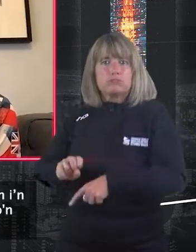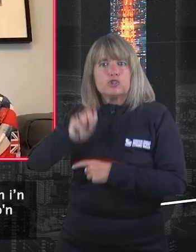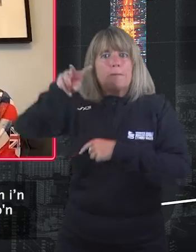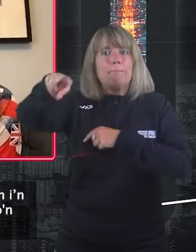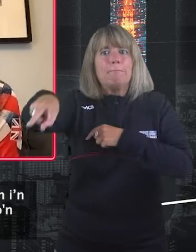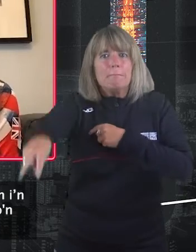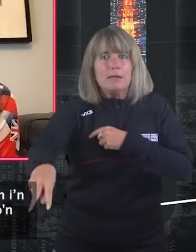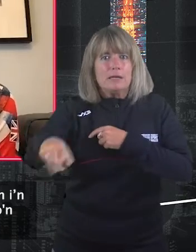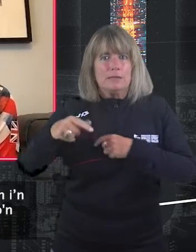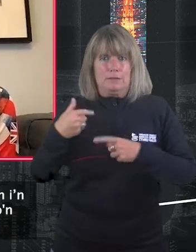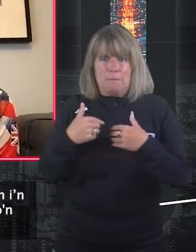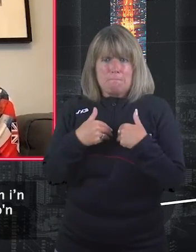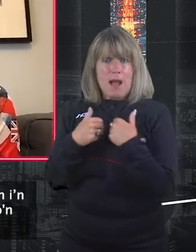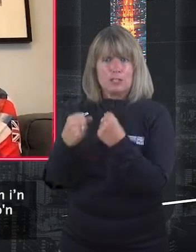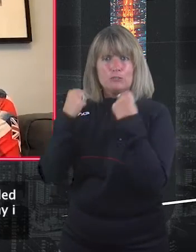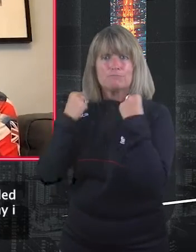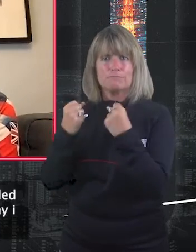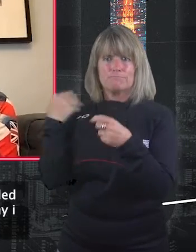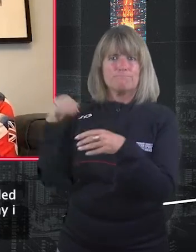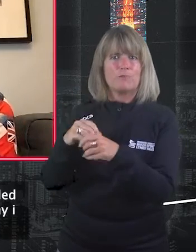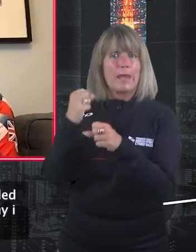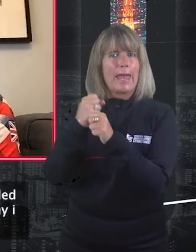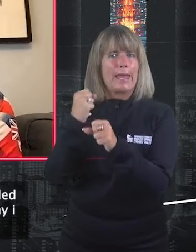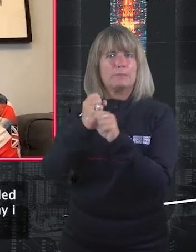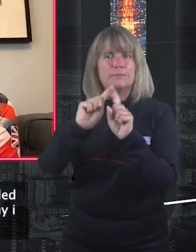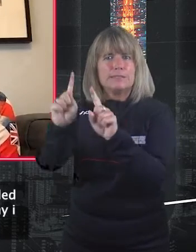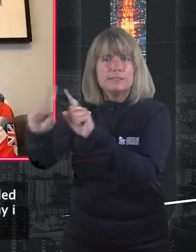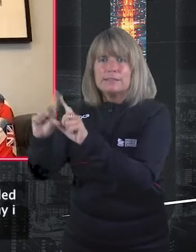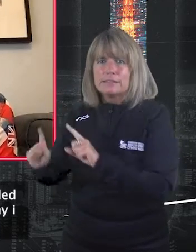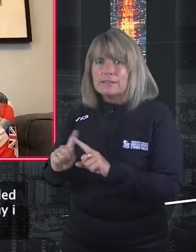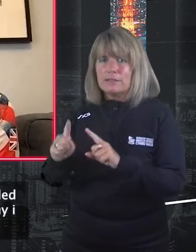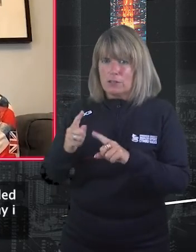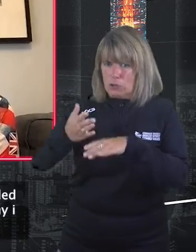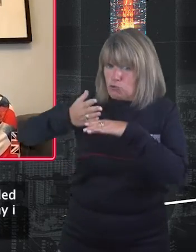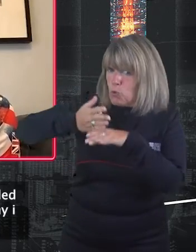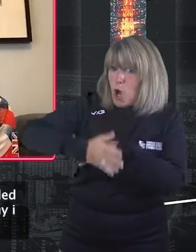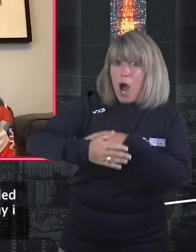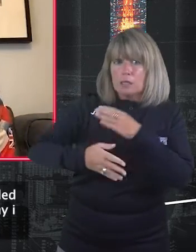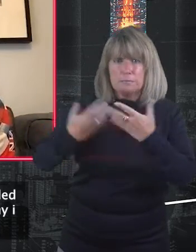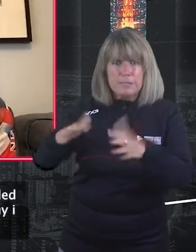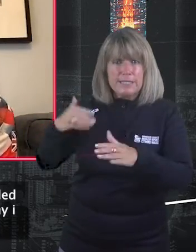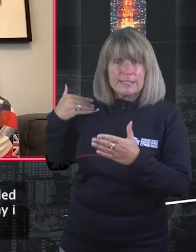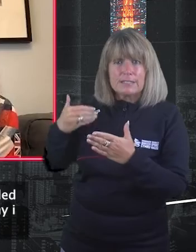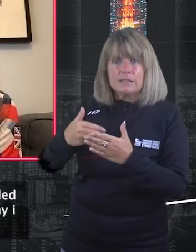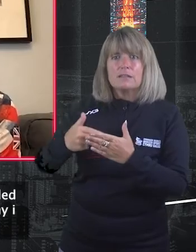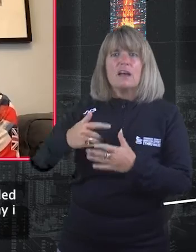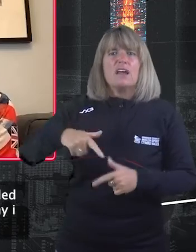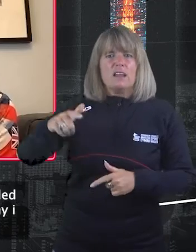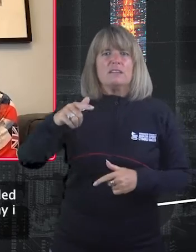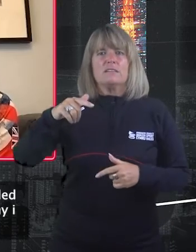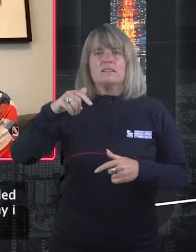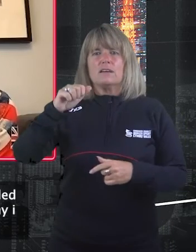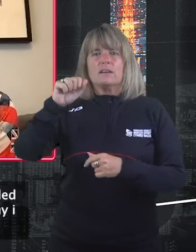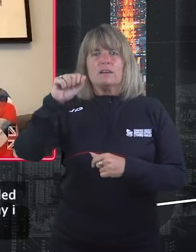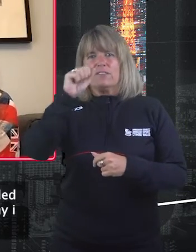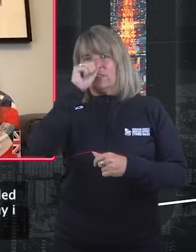champion. But it was triple jump that I was really passionate and wanted to go to the Games in. And that was the thing I was working really hard towards. But then when I got my disability age 15,